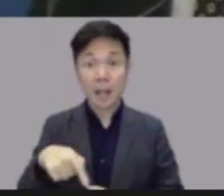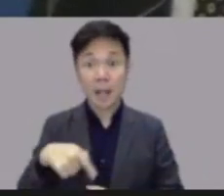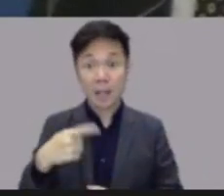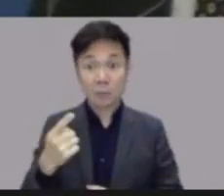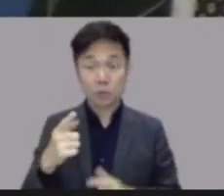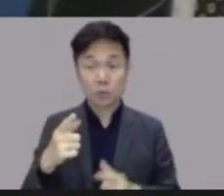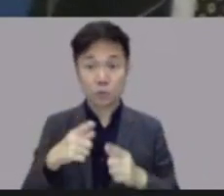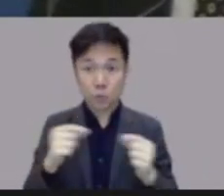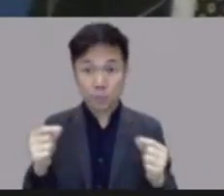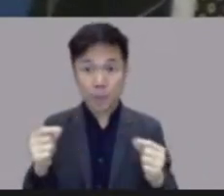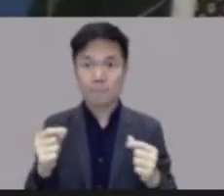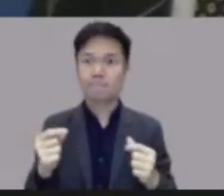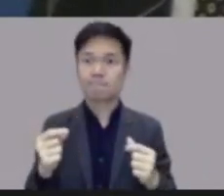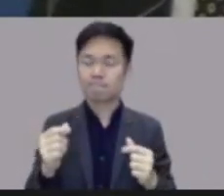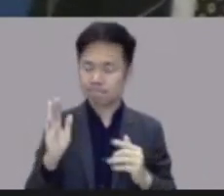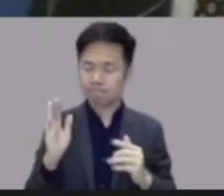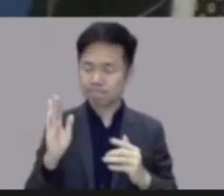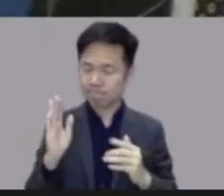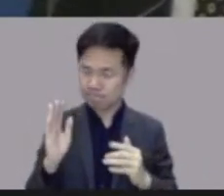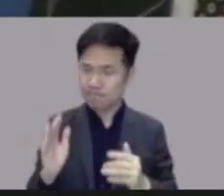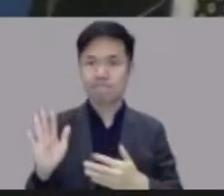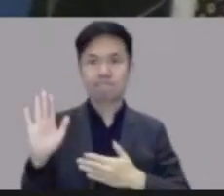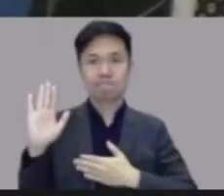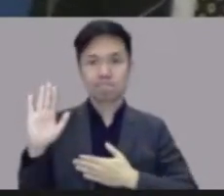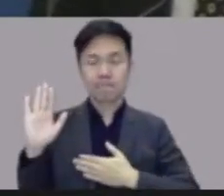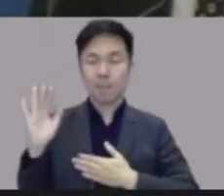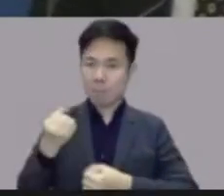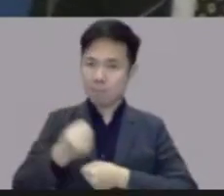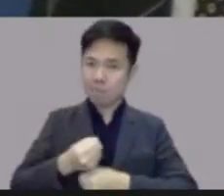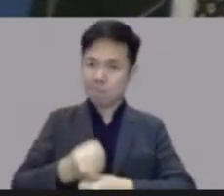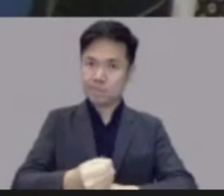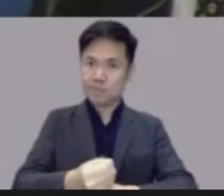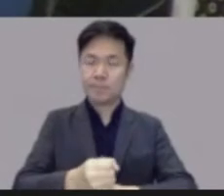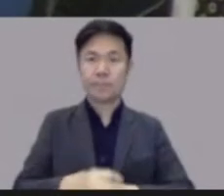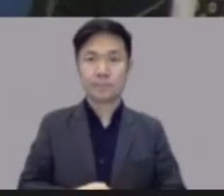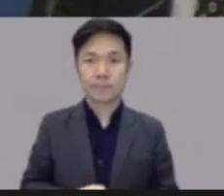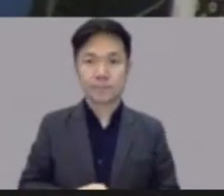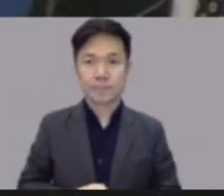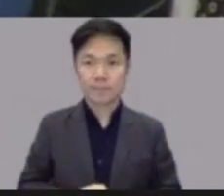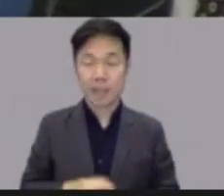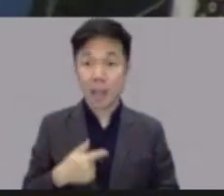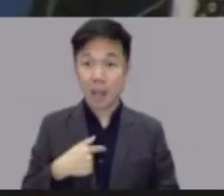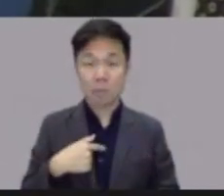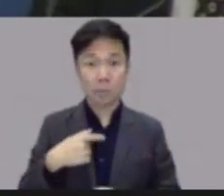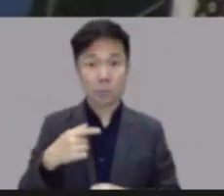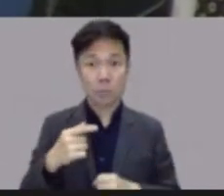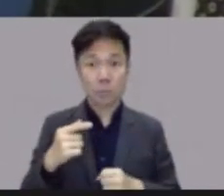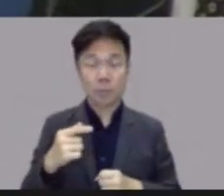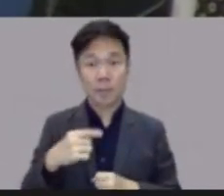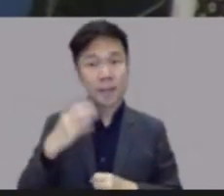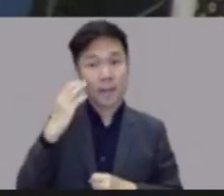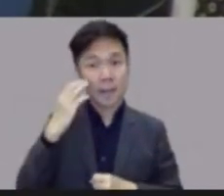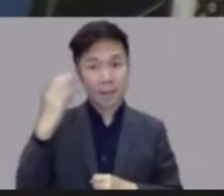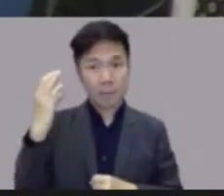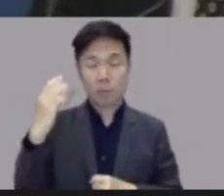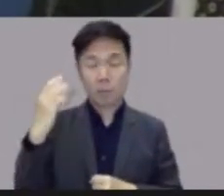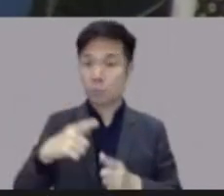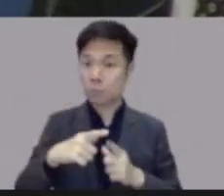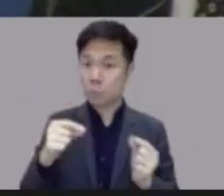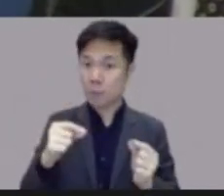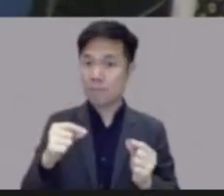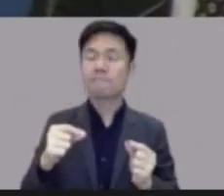in capacity development related to these efforts Japan will continue to place primary importance on pursuing multilateral